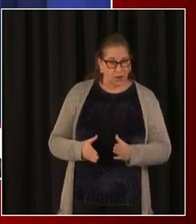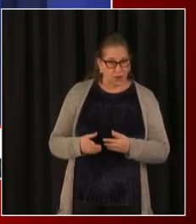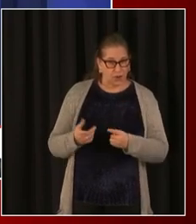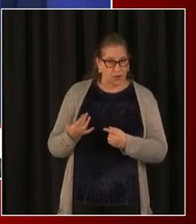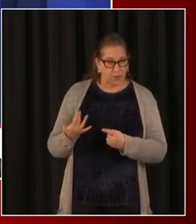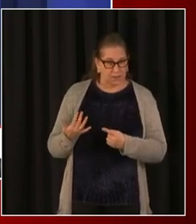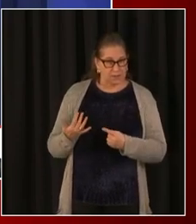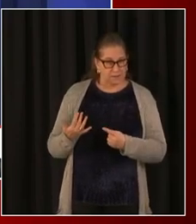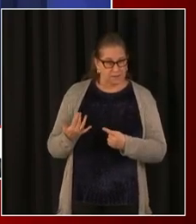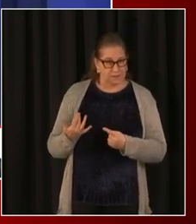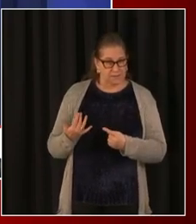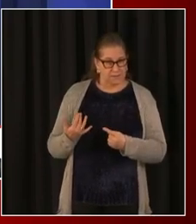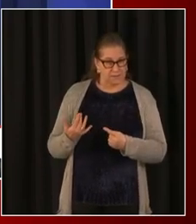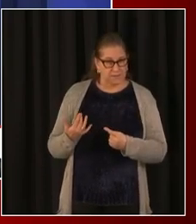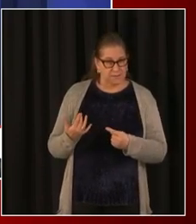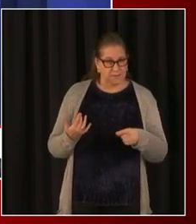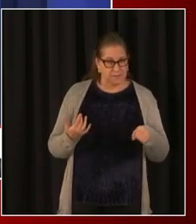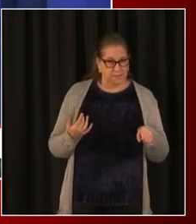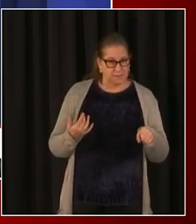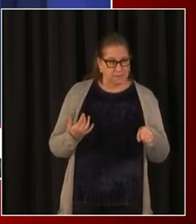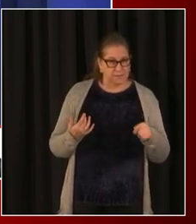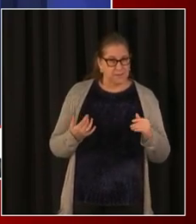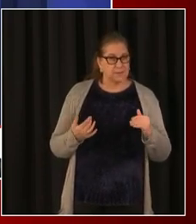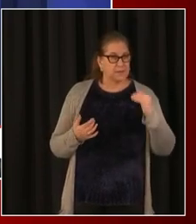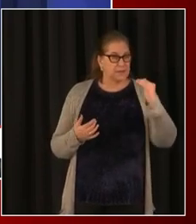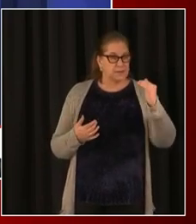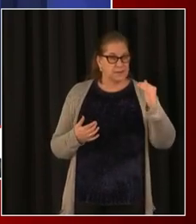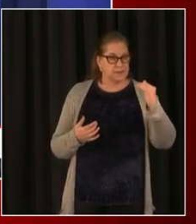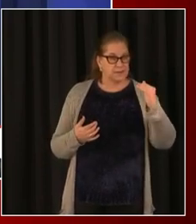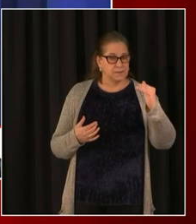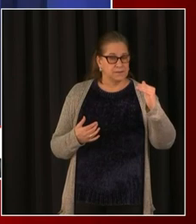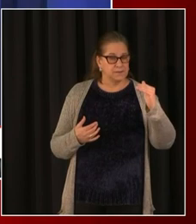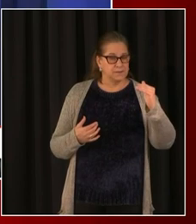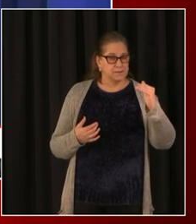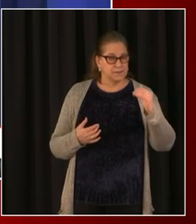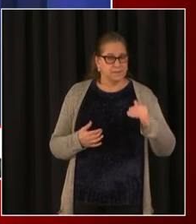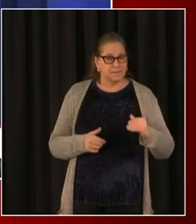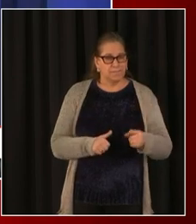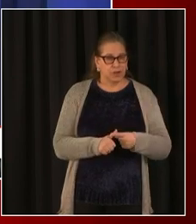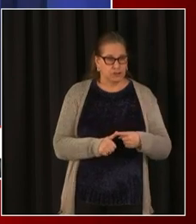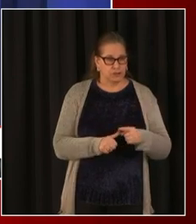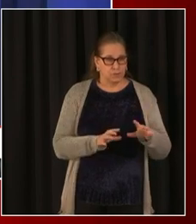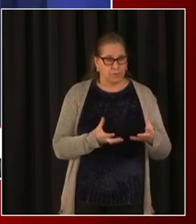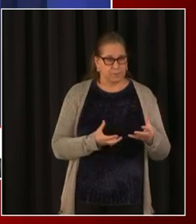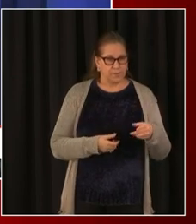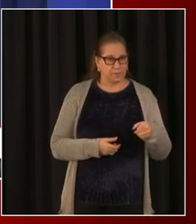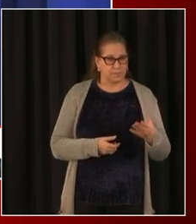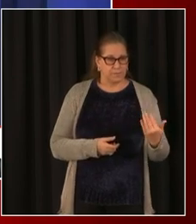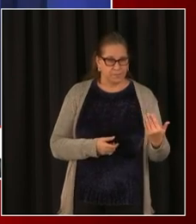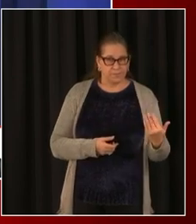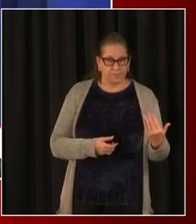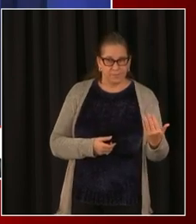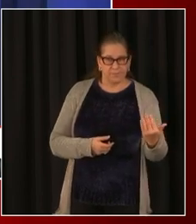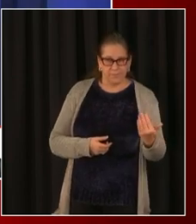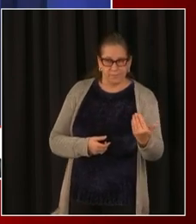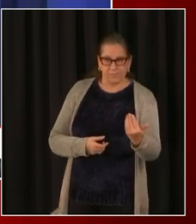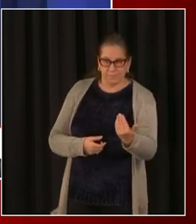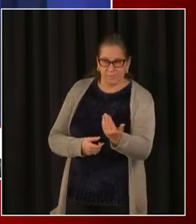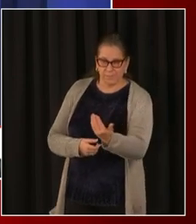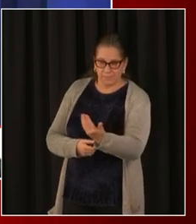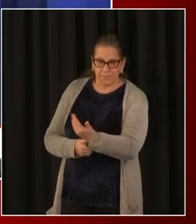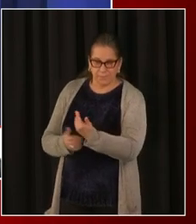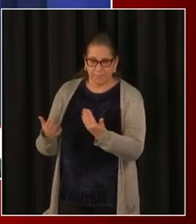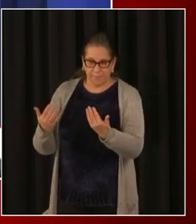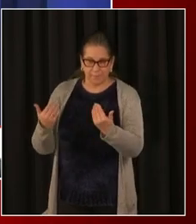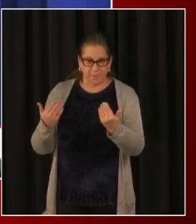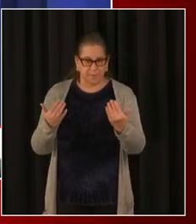and scheduling appointments now that their colleagues have gotten their second dose and their level of confidence is higher in the vaccine.